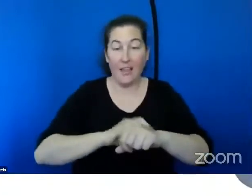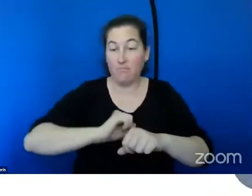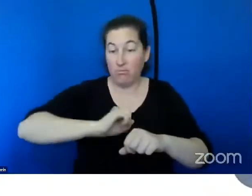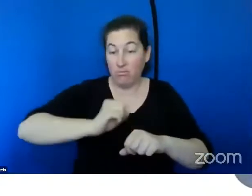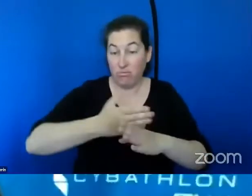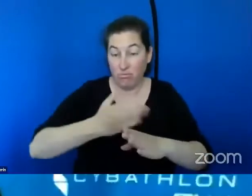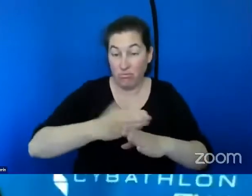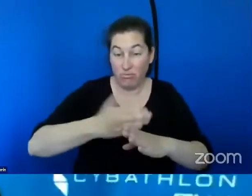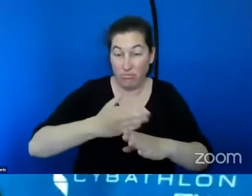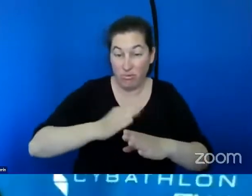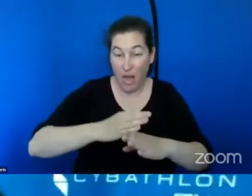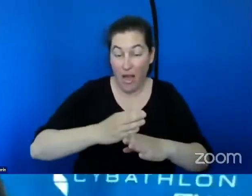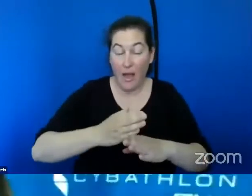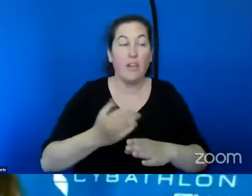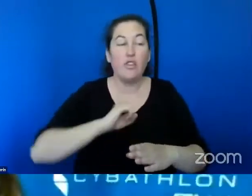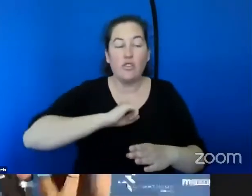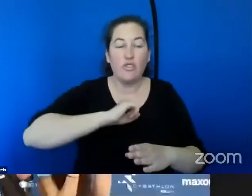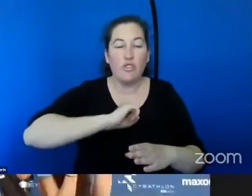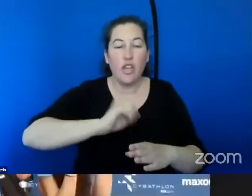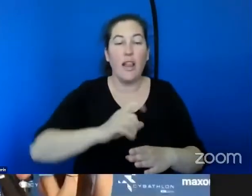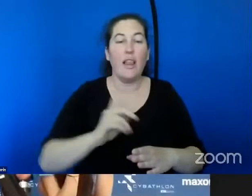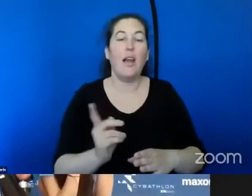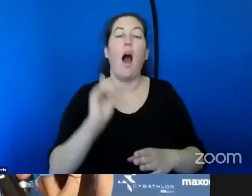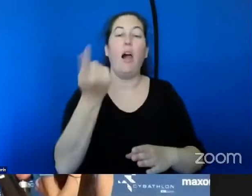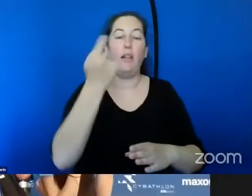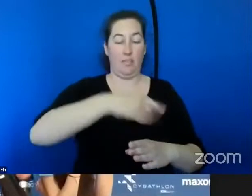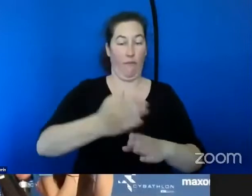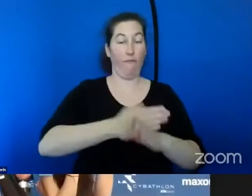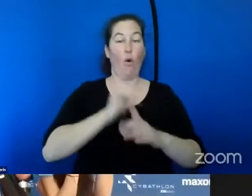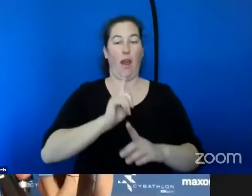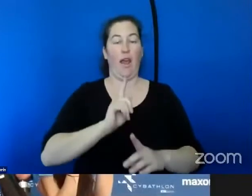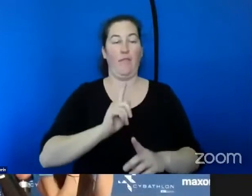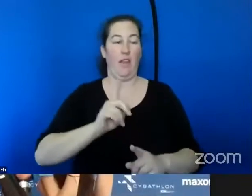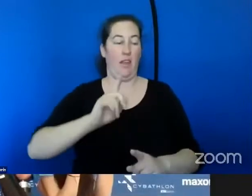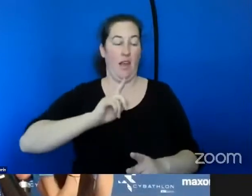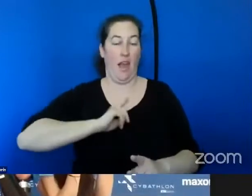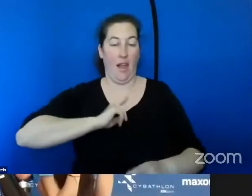brilliant. 2 minutes 27.